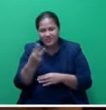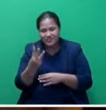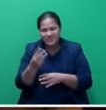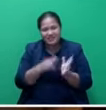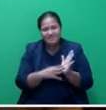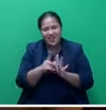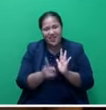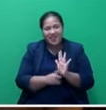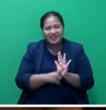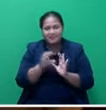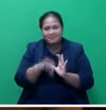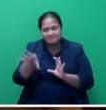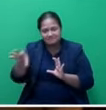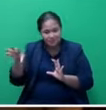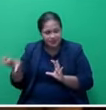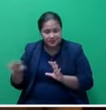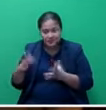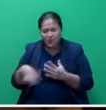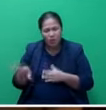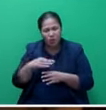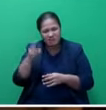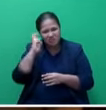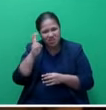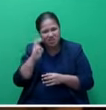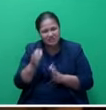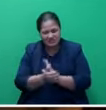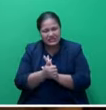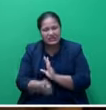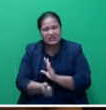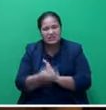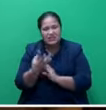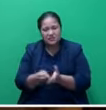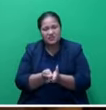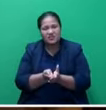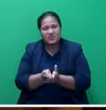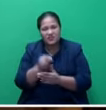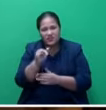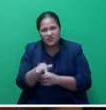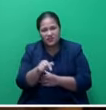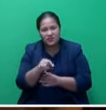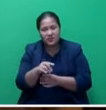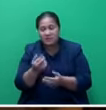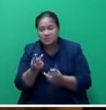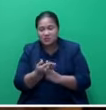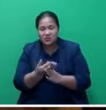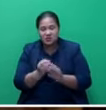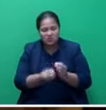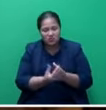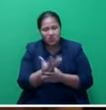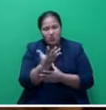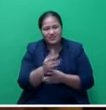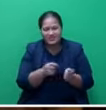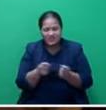advisors, Mr. Speaker, are well trained and serves as on-the-ground link between growers and SRIF. They deliver